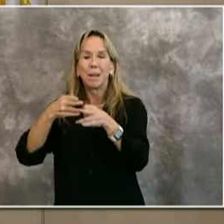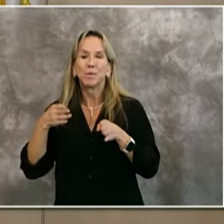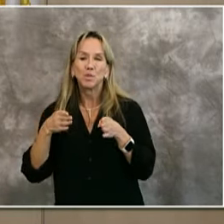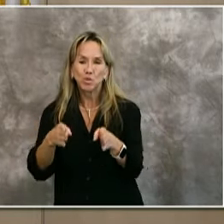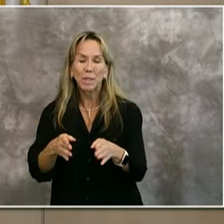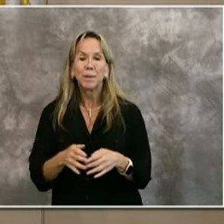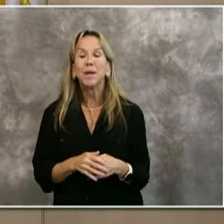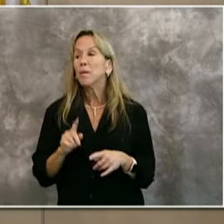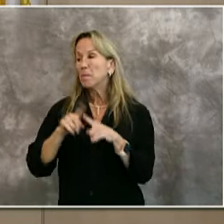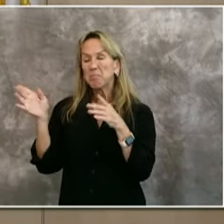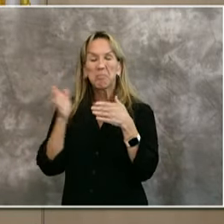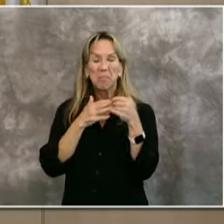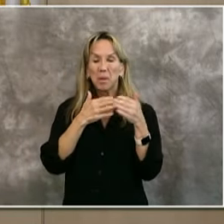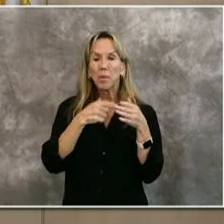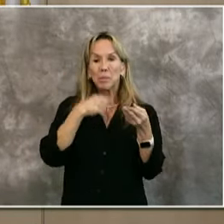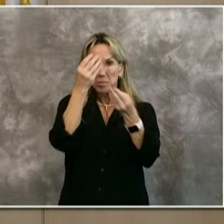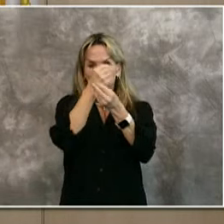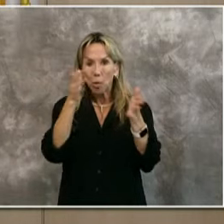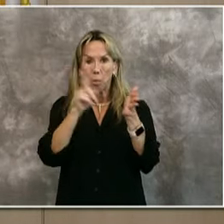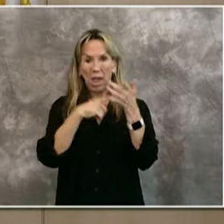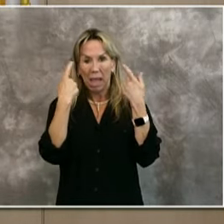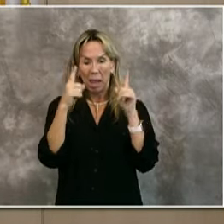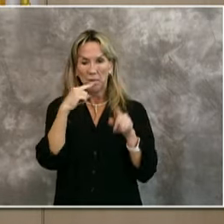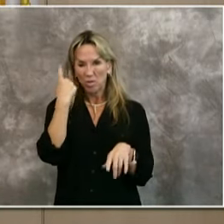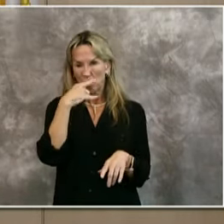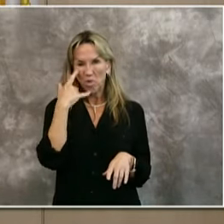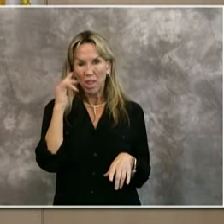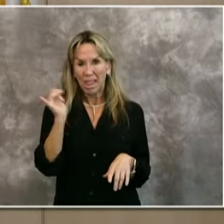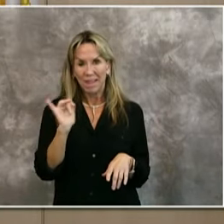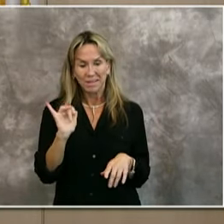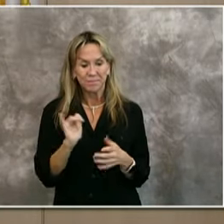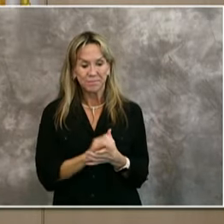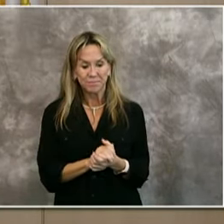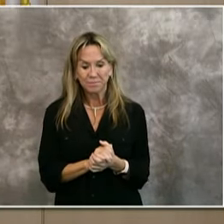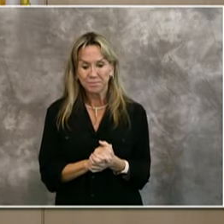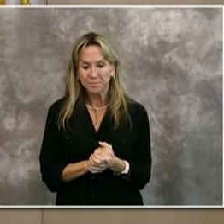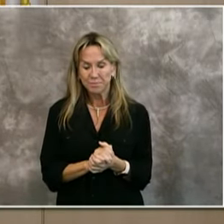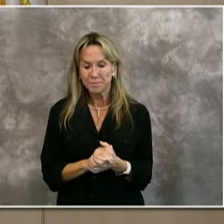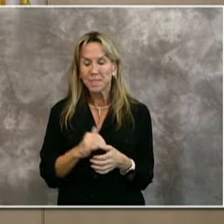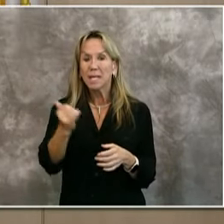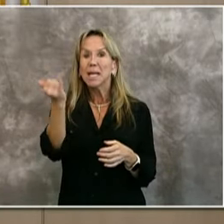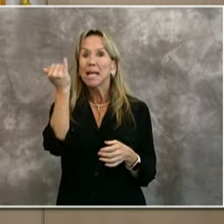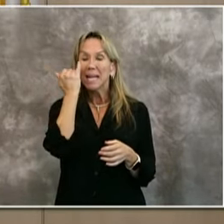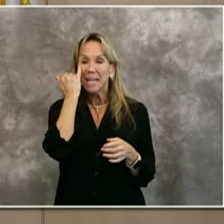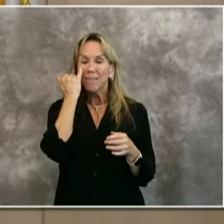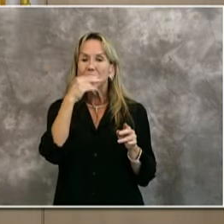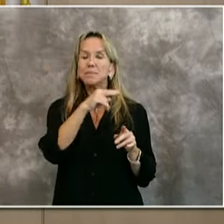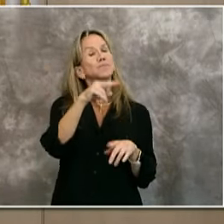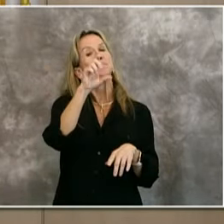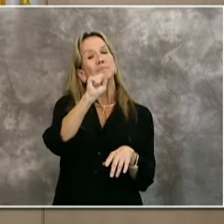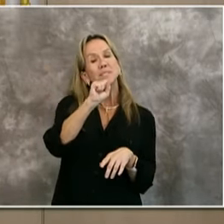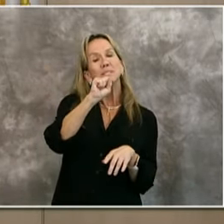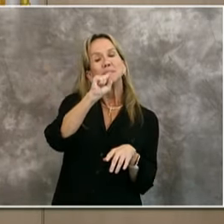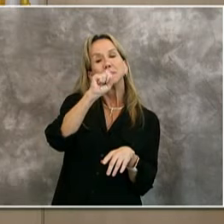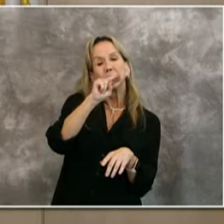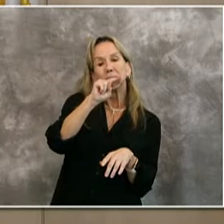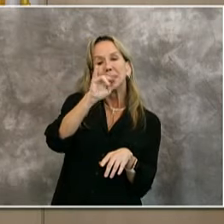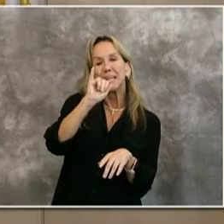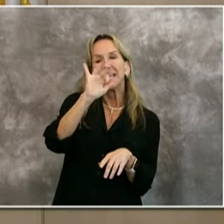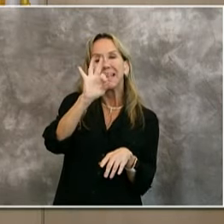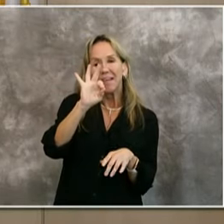the process. Anytime we have an outbreak in a SNF, or skilled nursing facility,